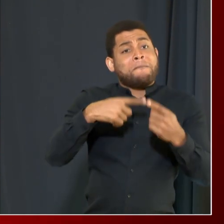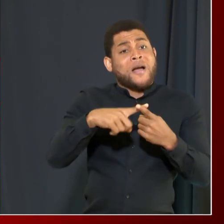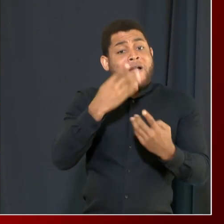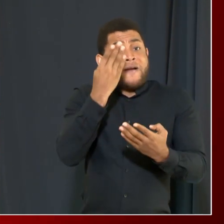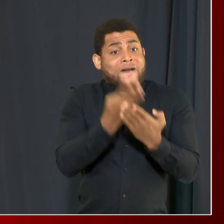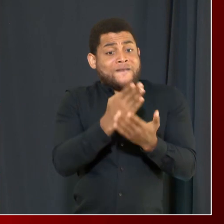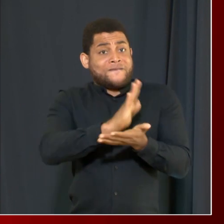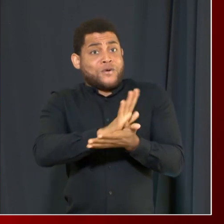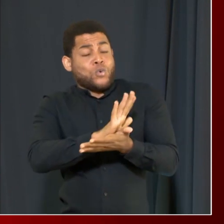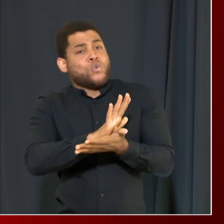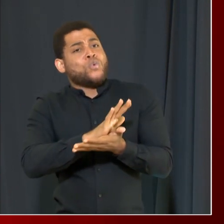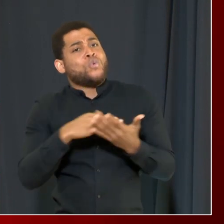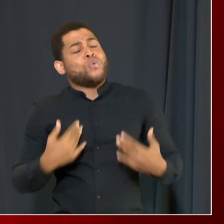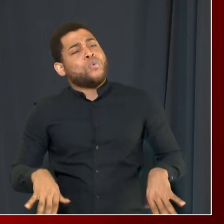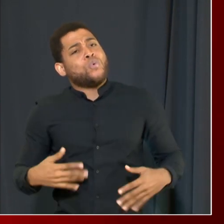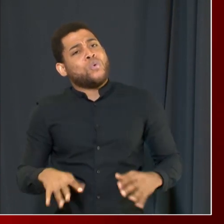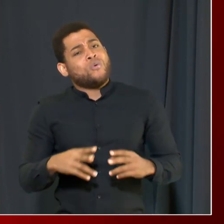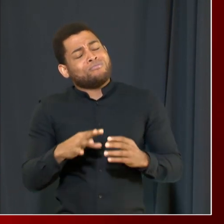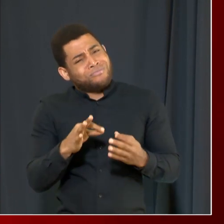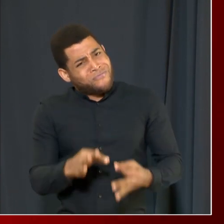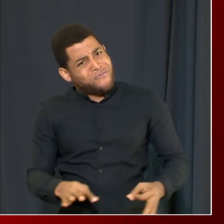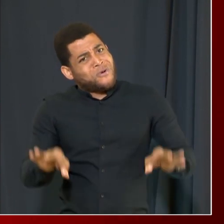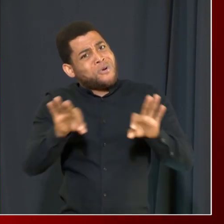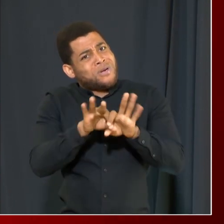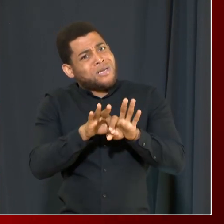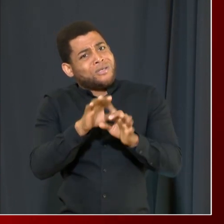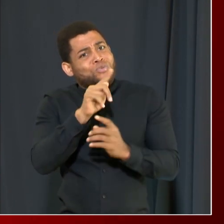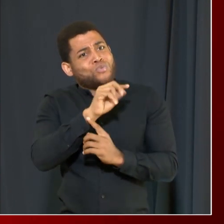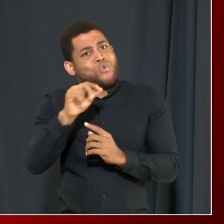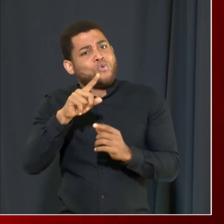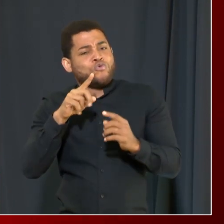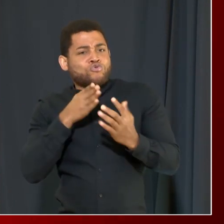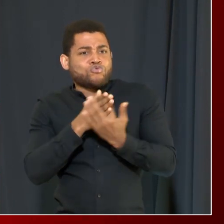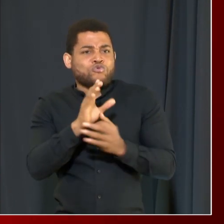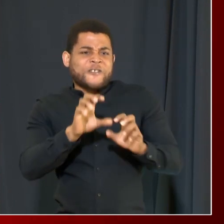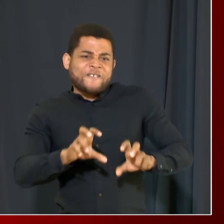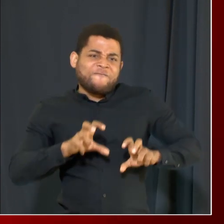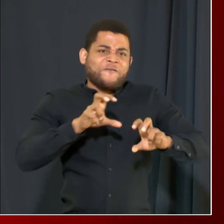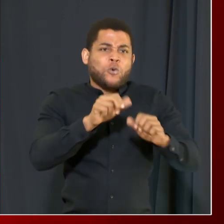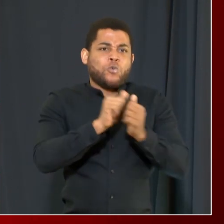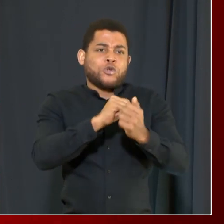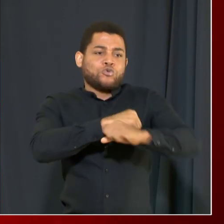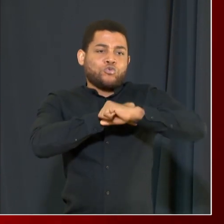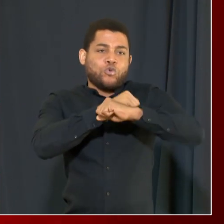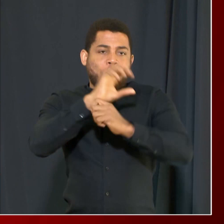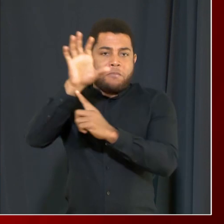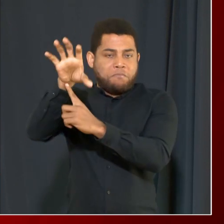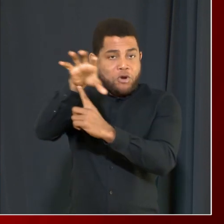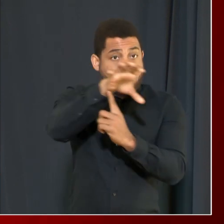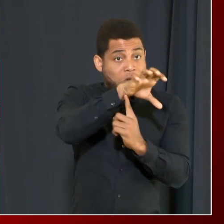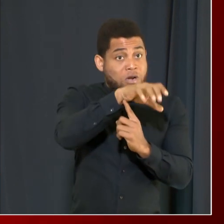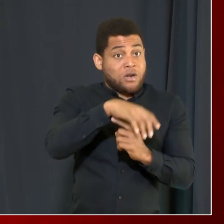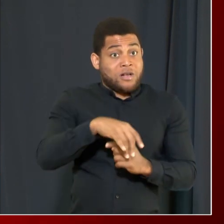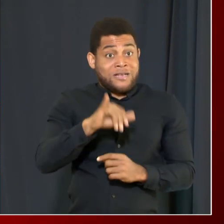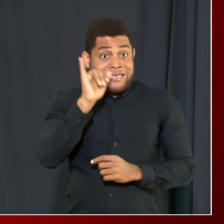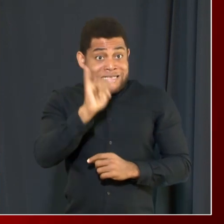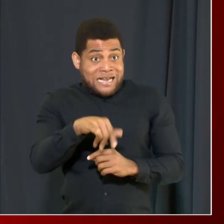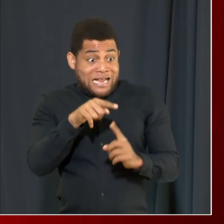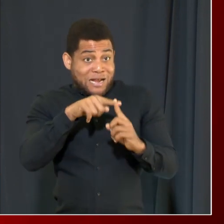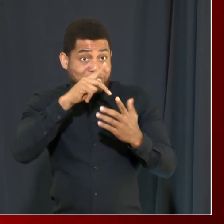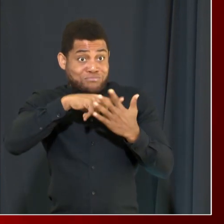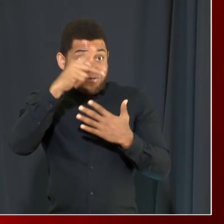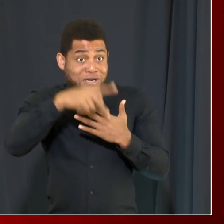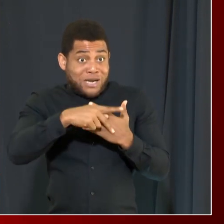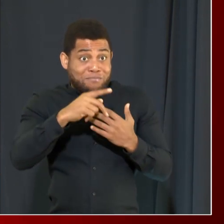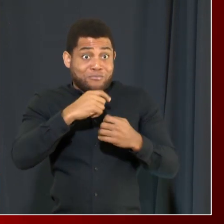MPD to address crime is through an investment in security cameras. The district's private security camera rebate program creates a rebate